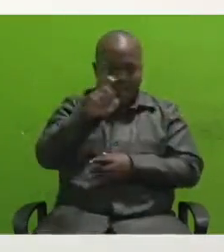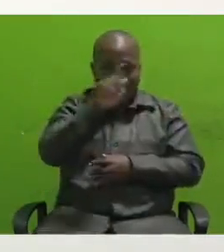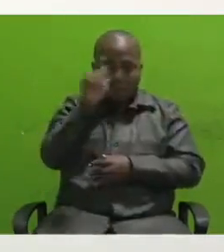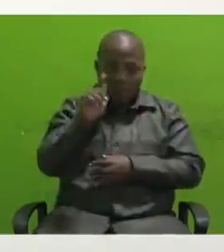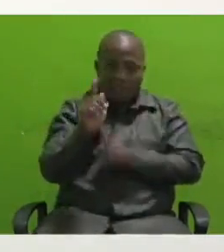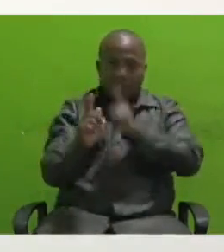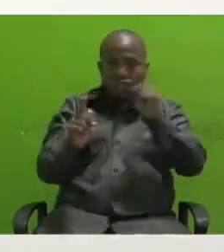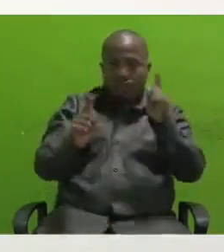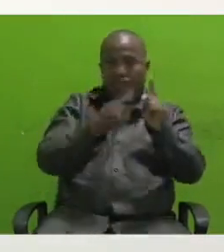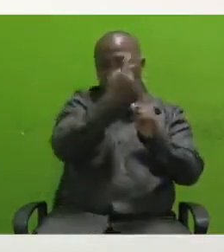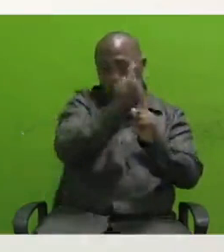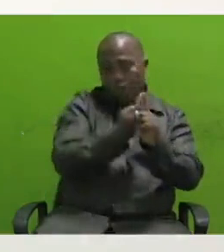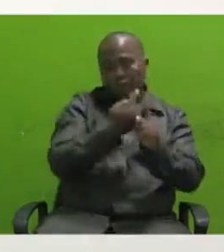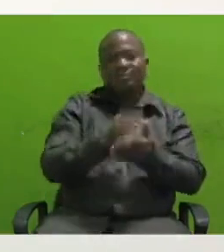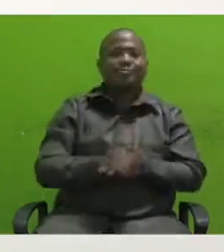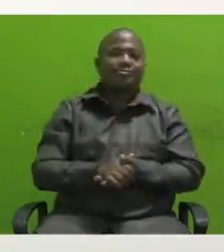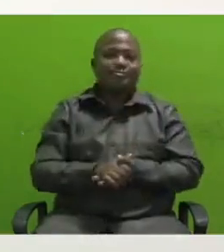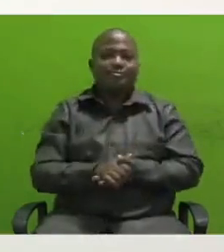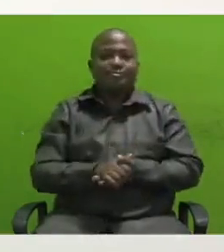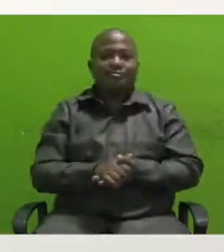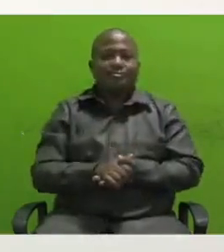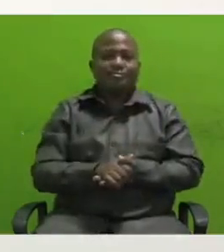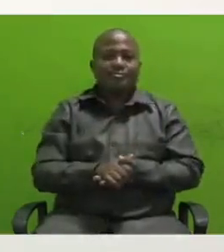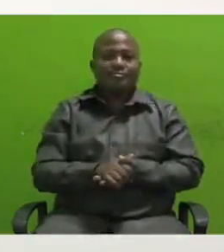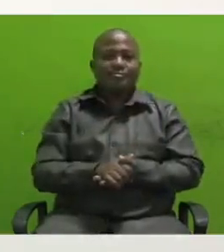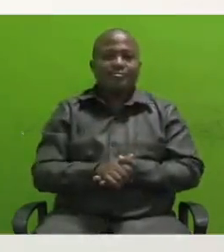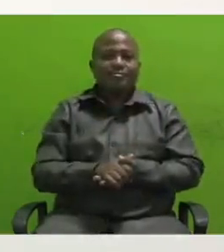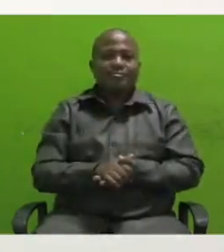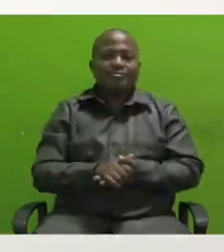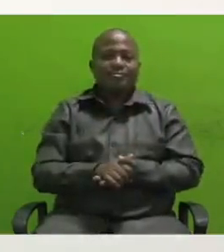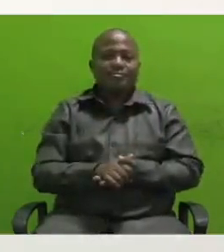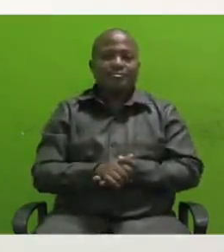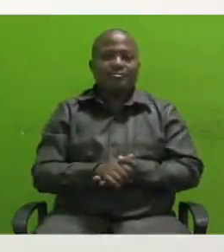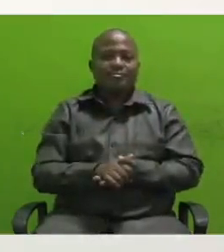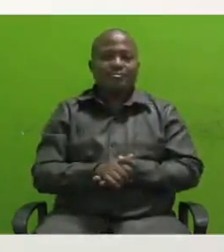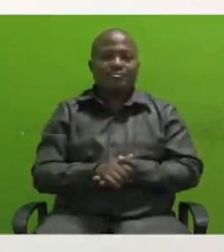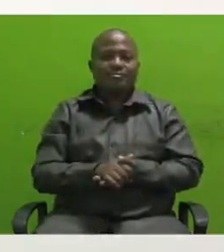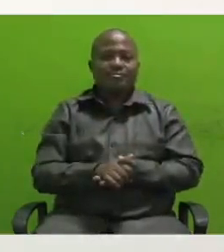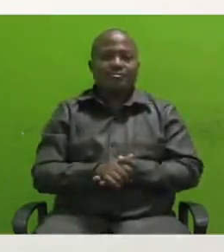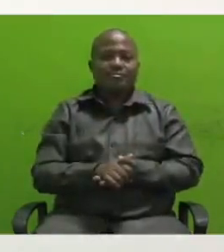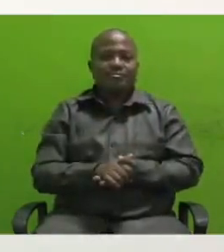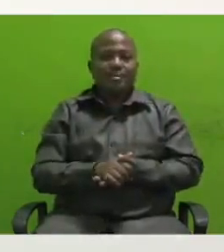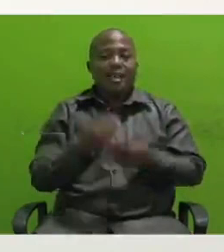x squared, and the coefficient of x squared here is only 1 there.